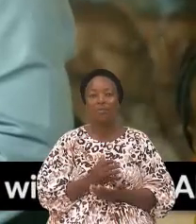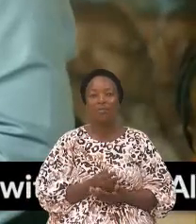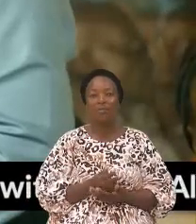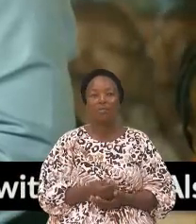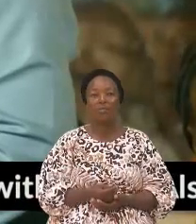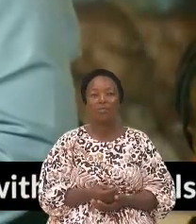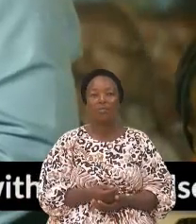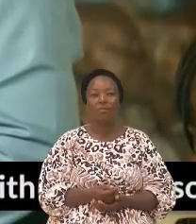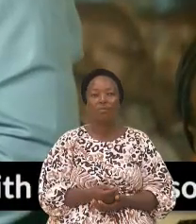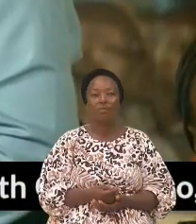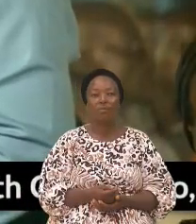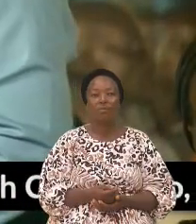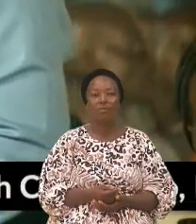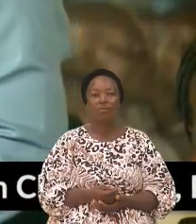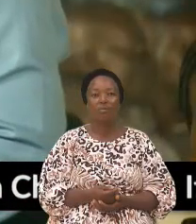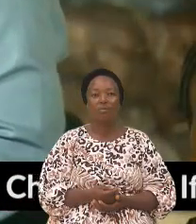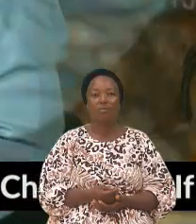Let's be fast.